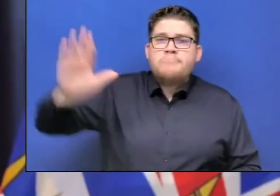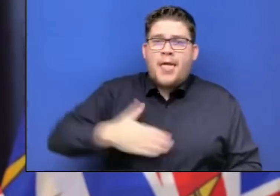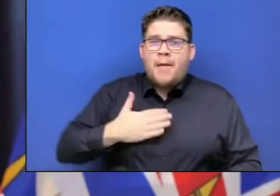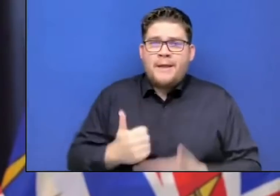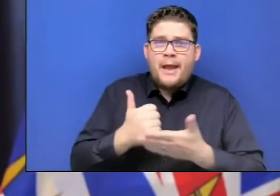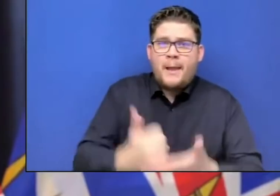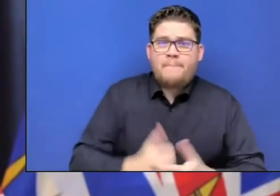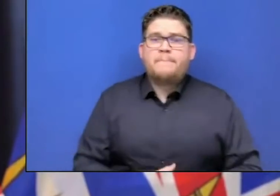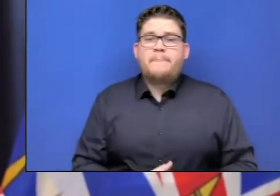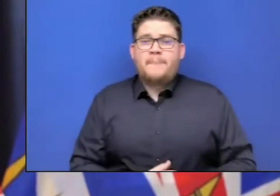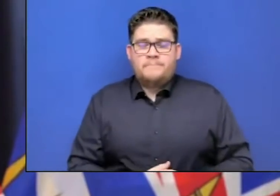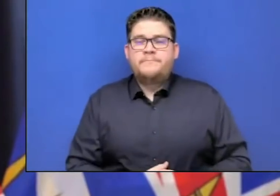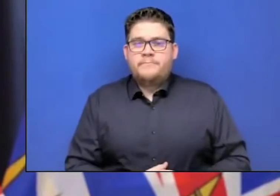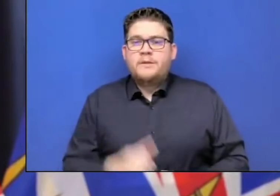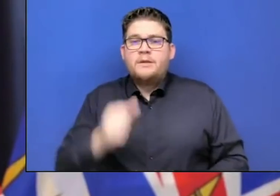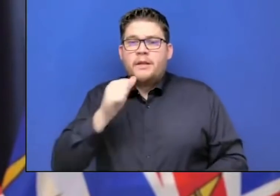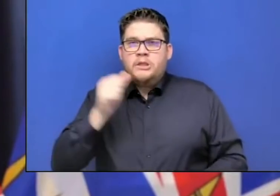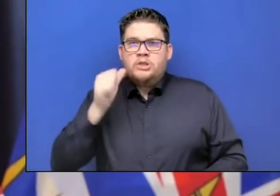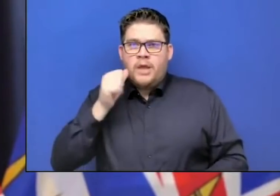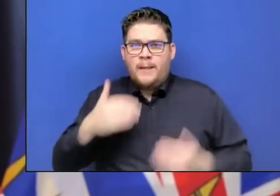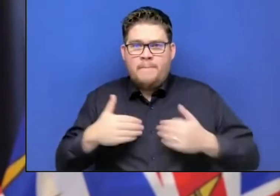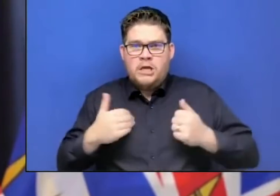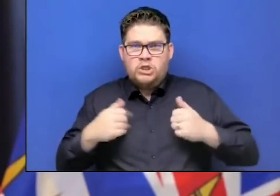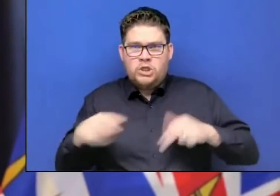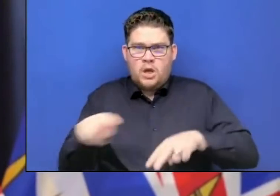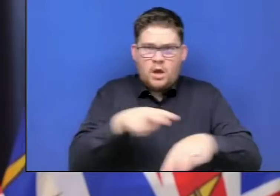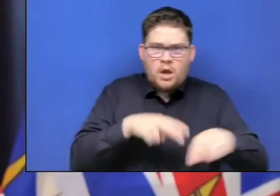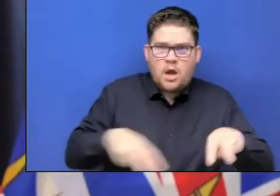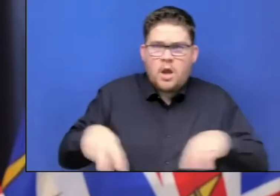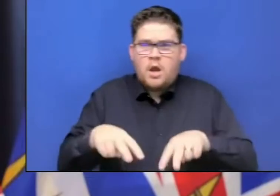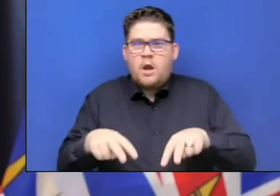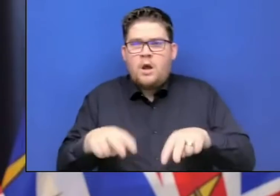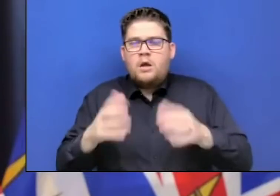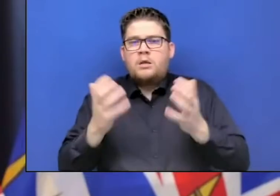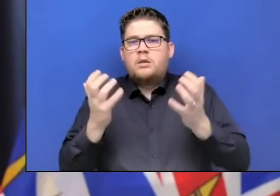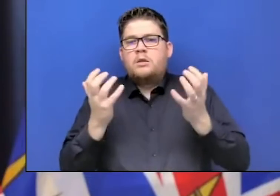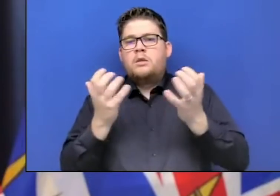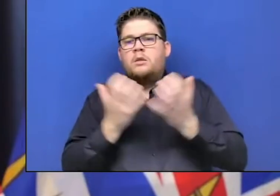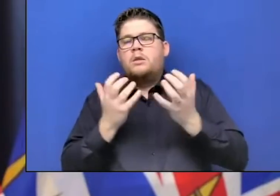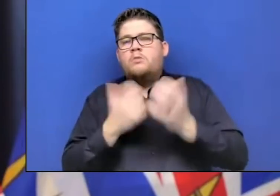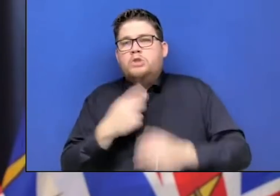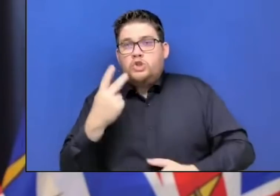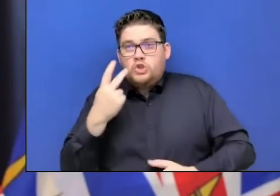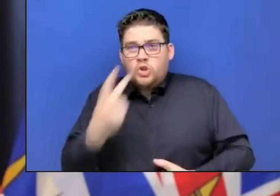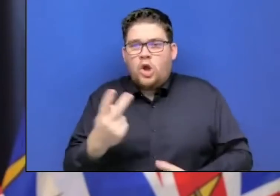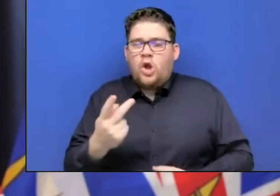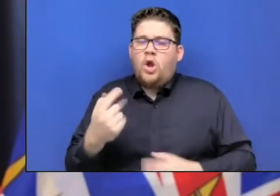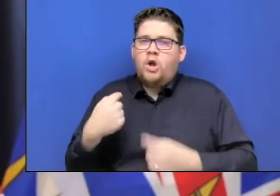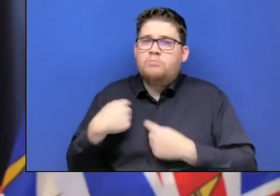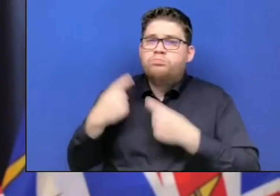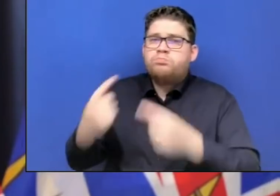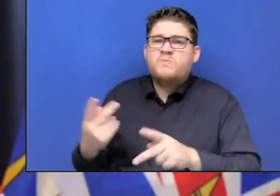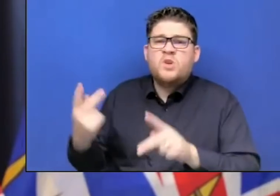get a first-hand look at the impacts of the worst weather storm in a century and the impacts it's had on our infrastructure. And our staff are now